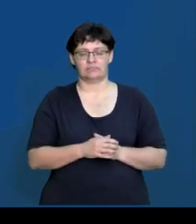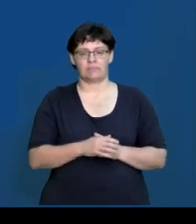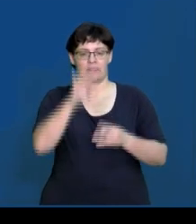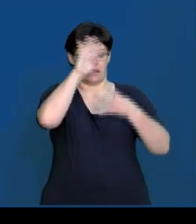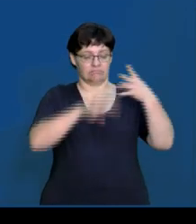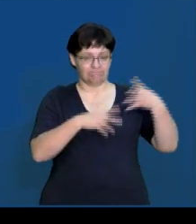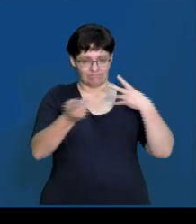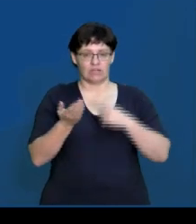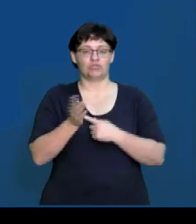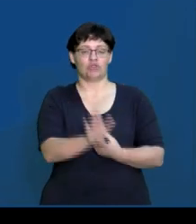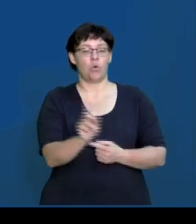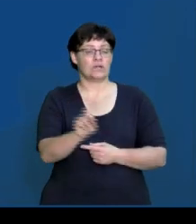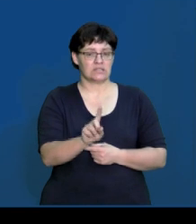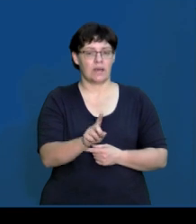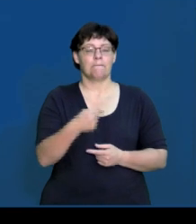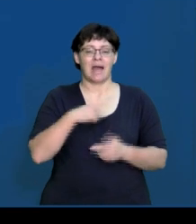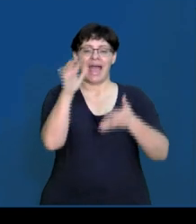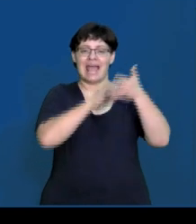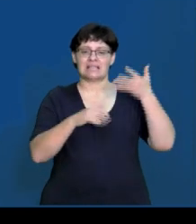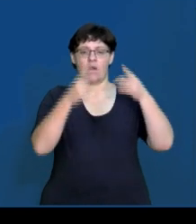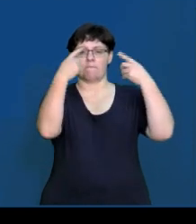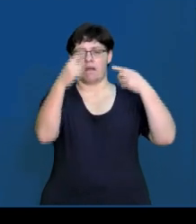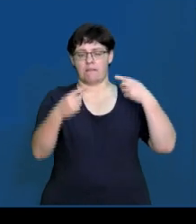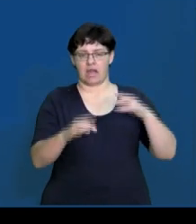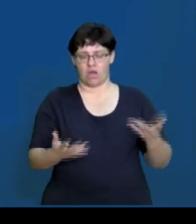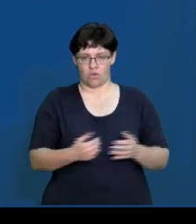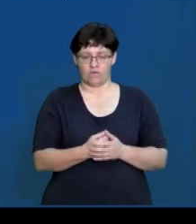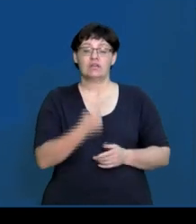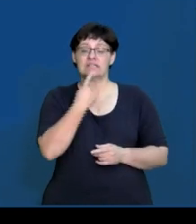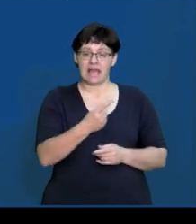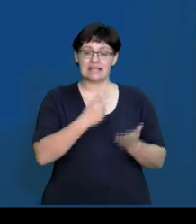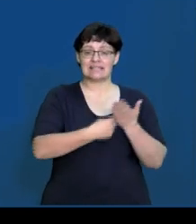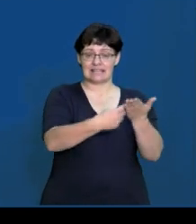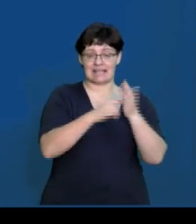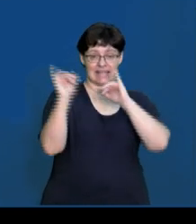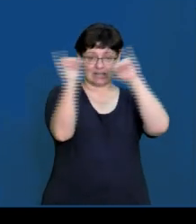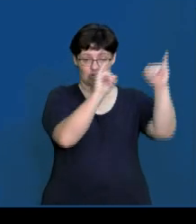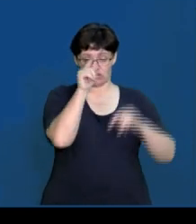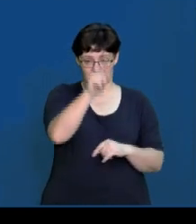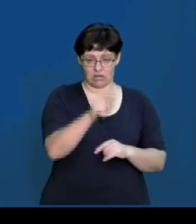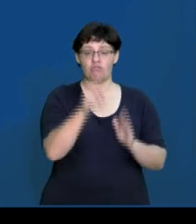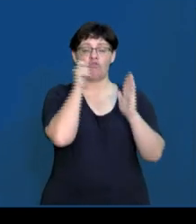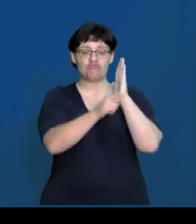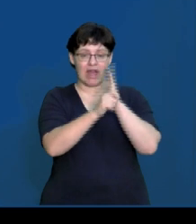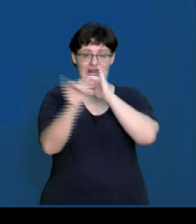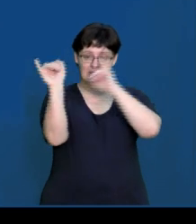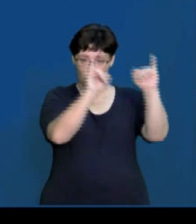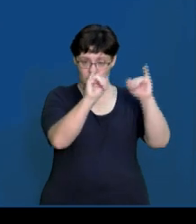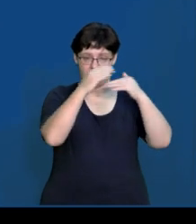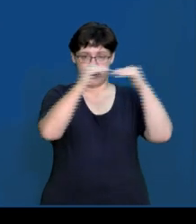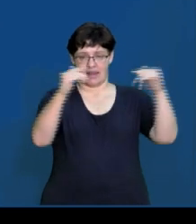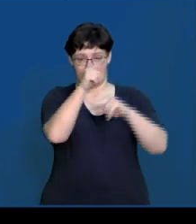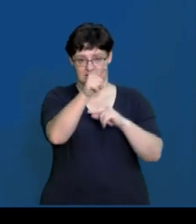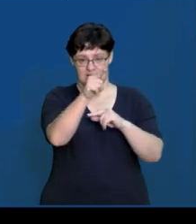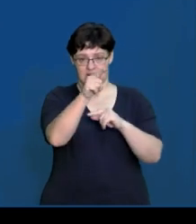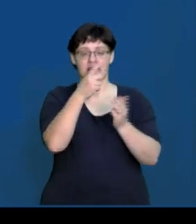So this is the slide that shows us how our essay is asked. Like I said, if you are discussing your introduction, write introduction,